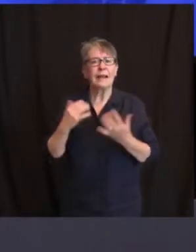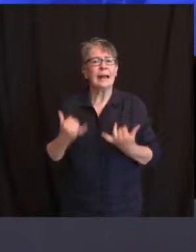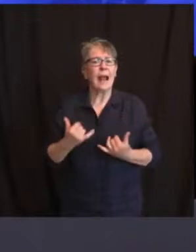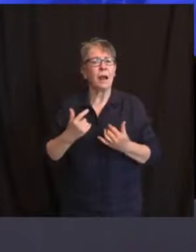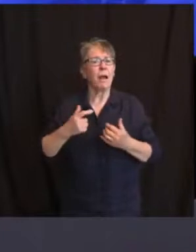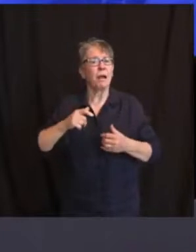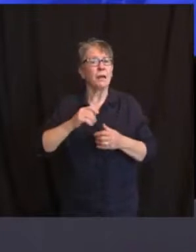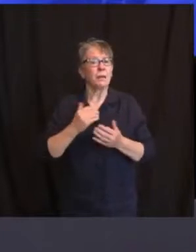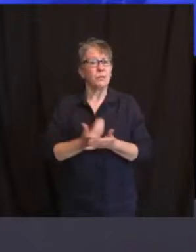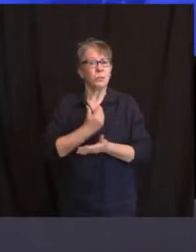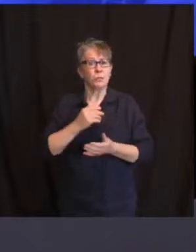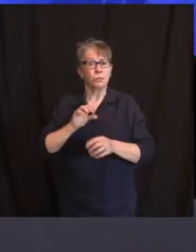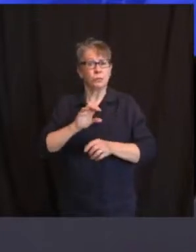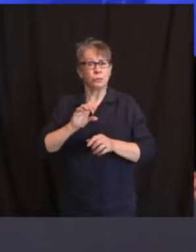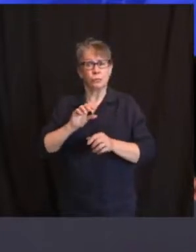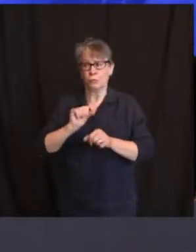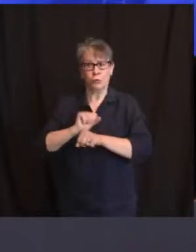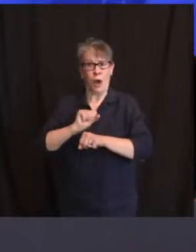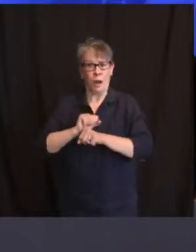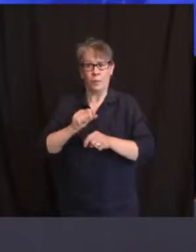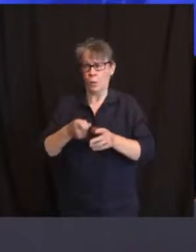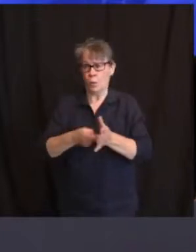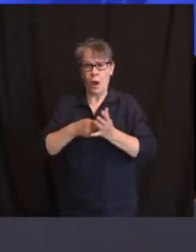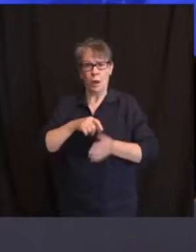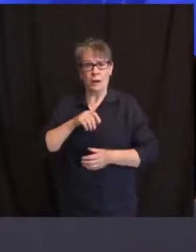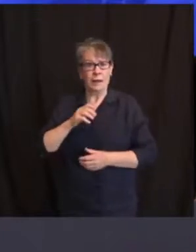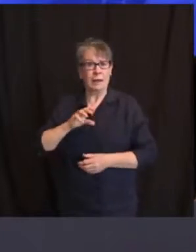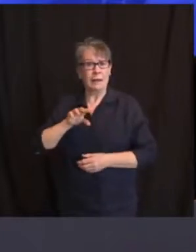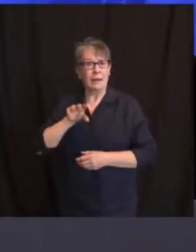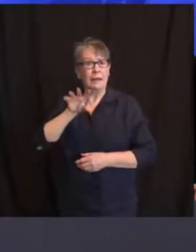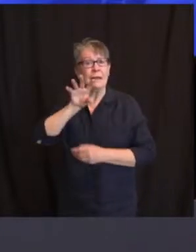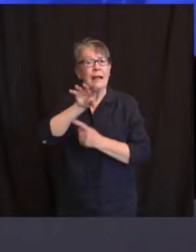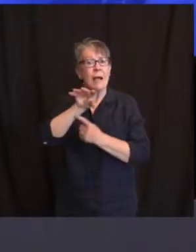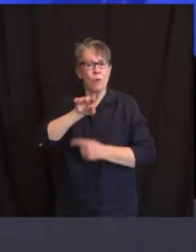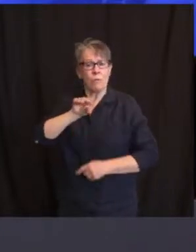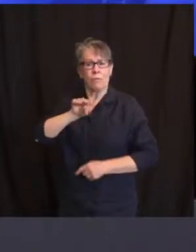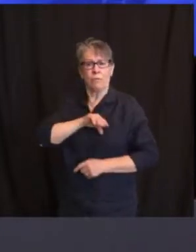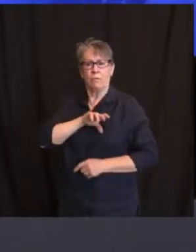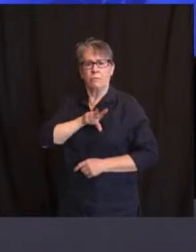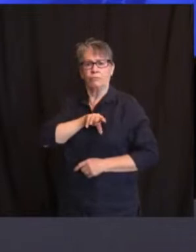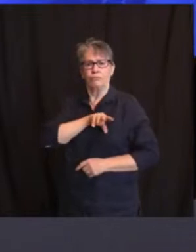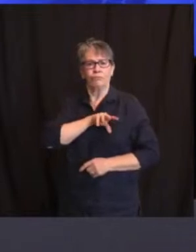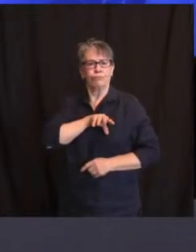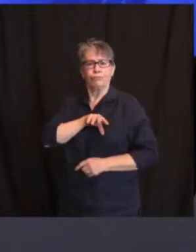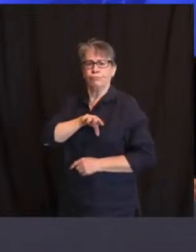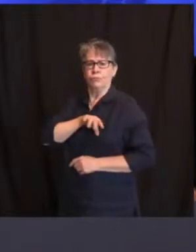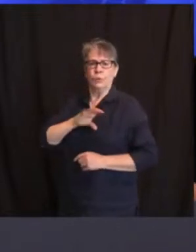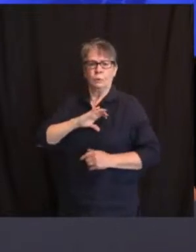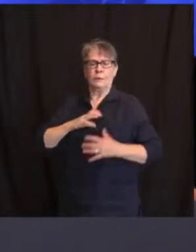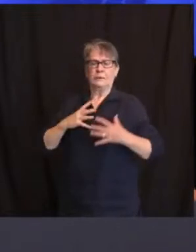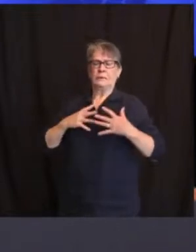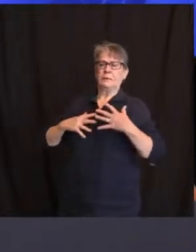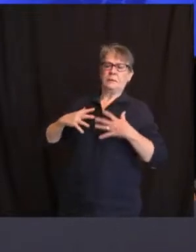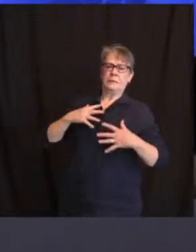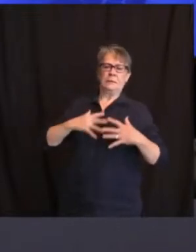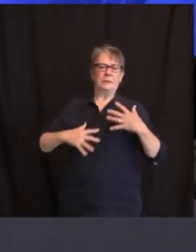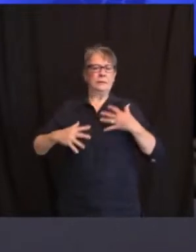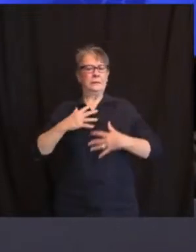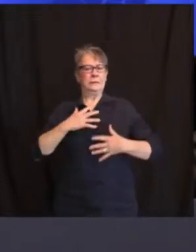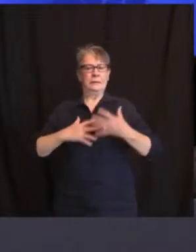tough situations. So the recruiting across the country has really gone down in the past years, and this is